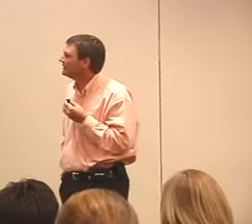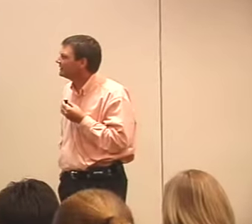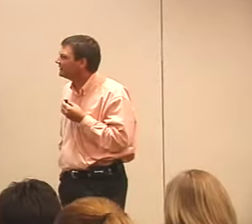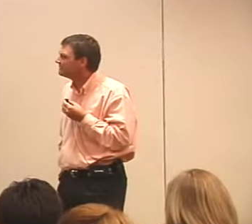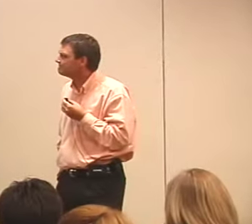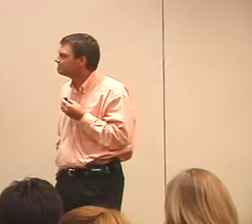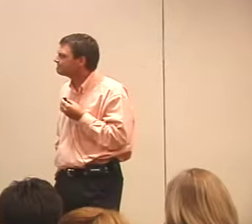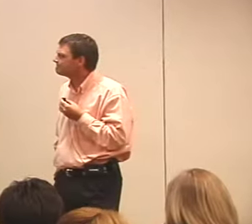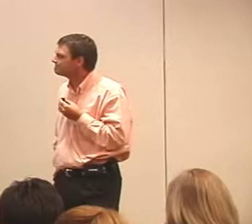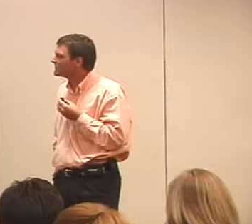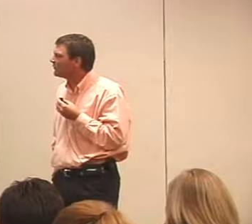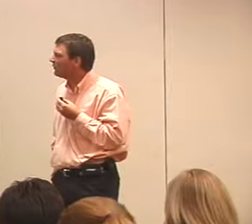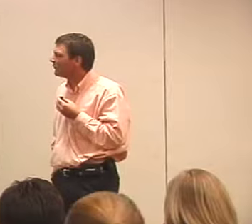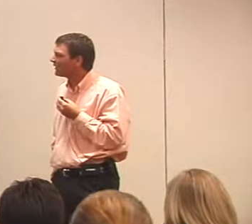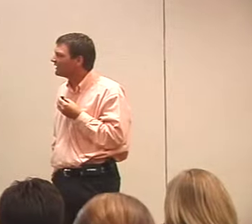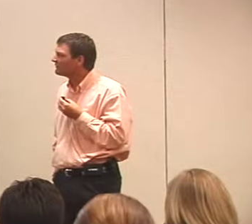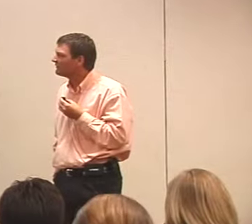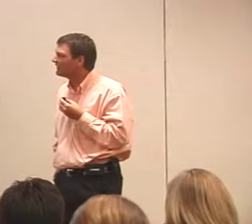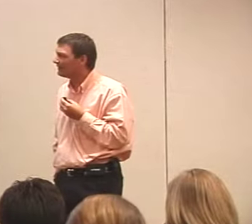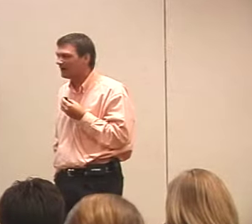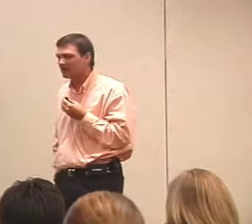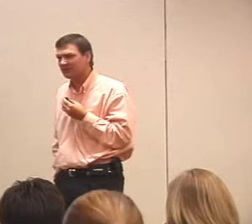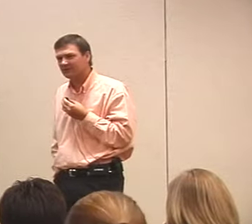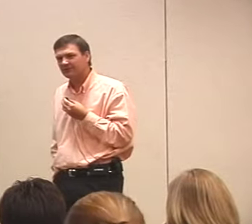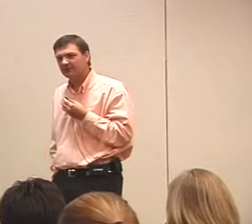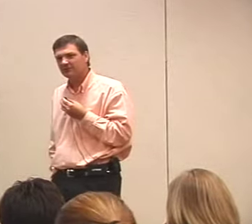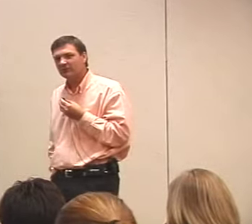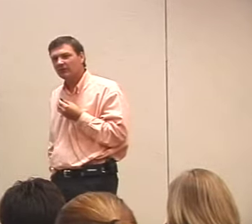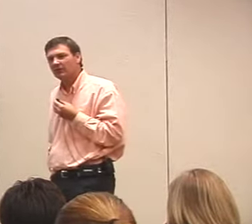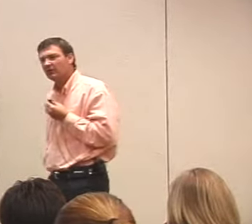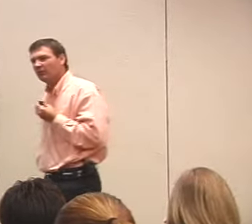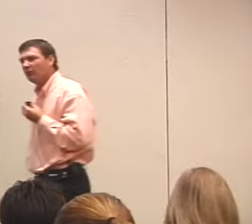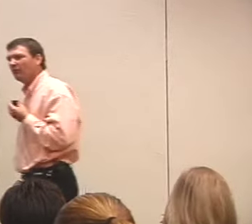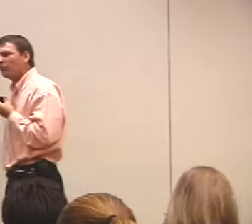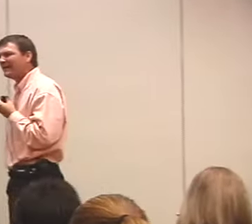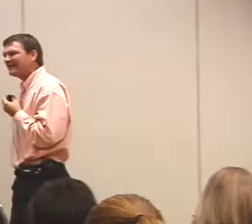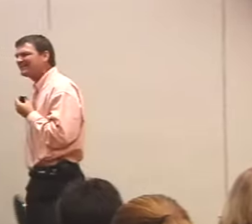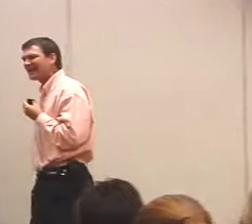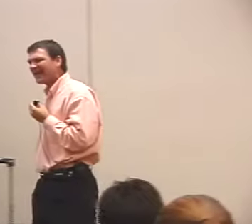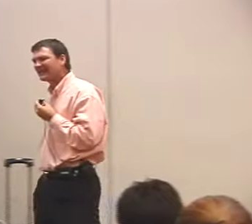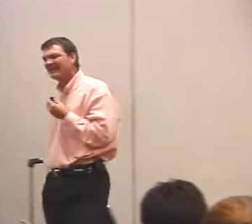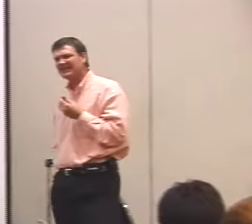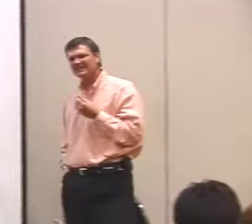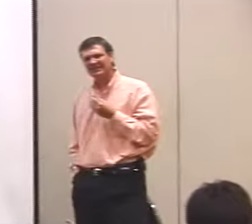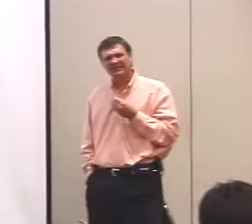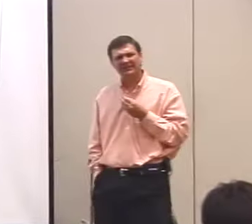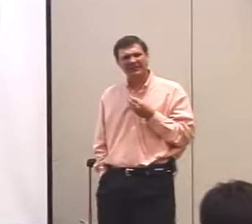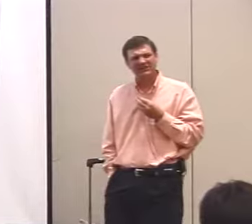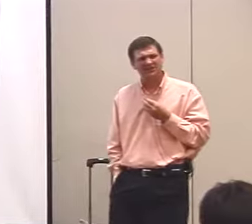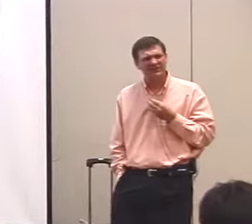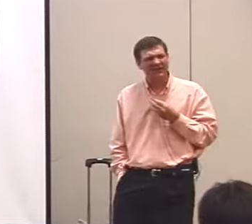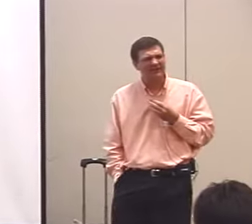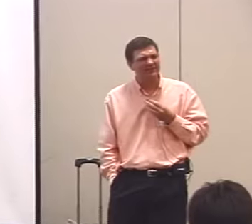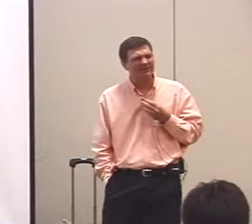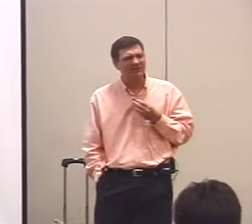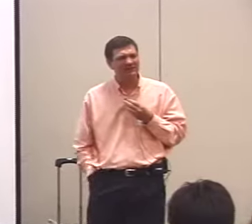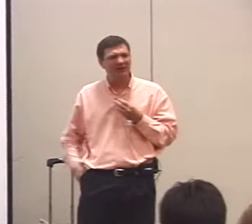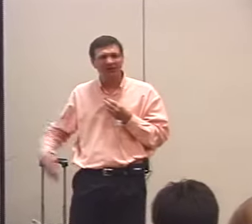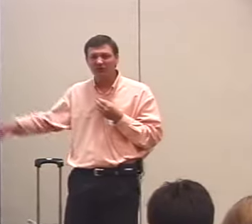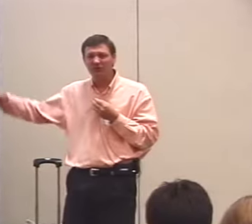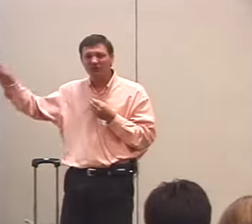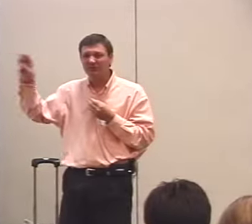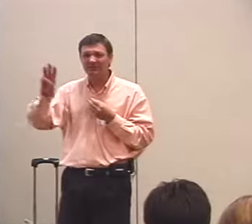And what we're going to have to figure out is, when exactly is it that she's likely to do